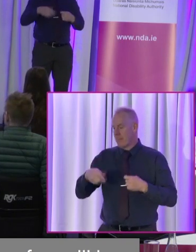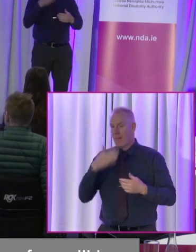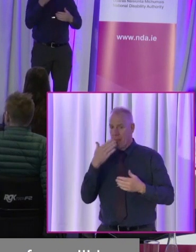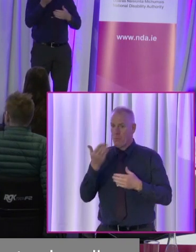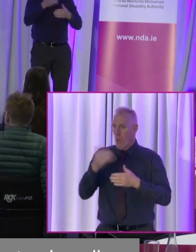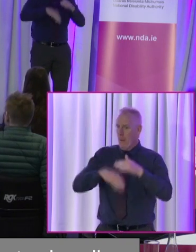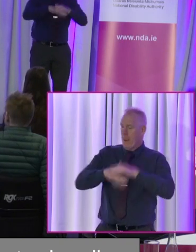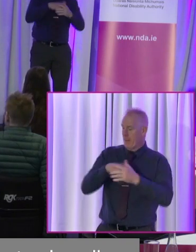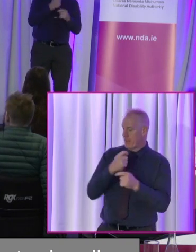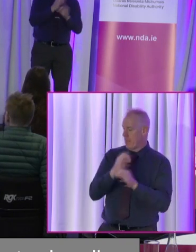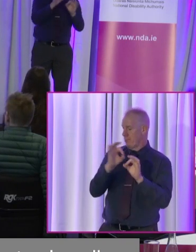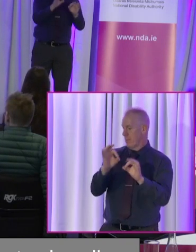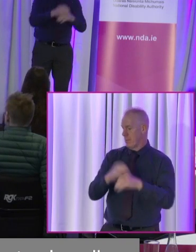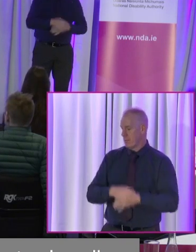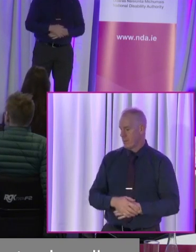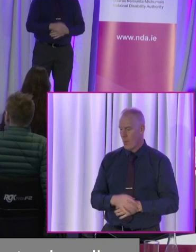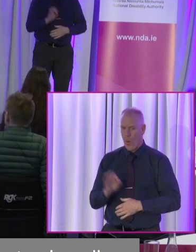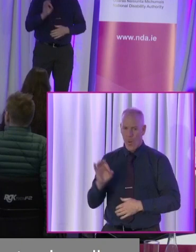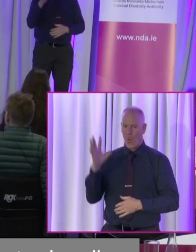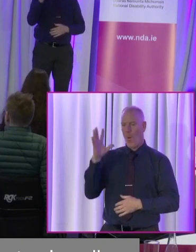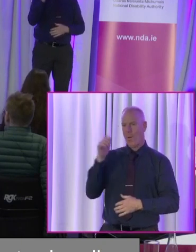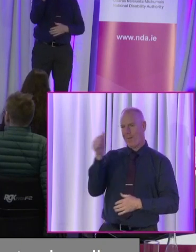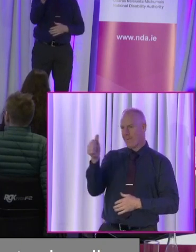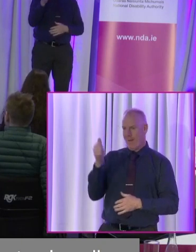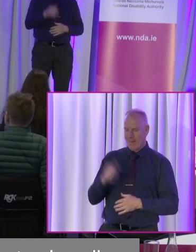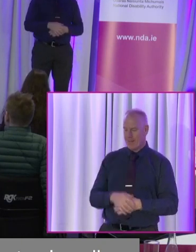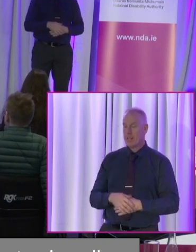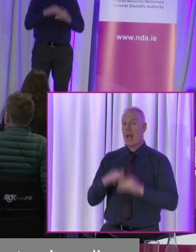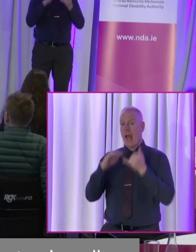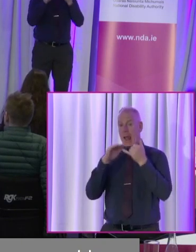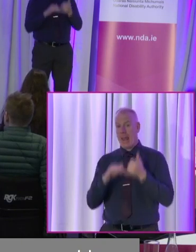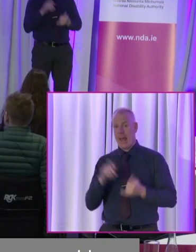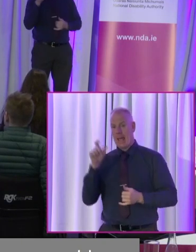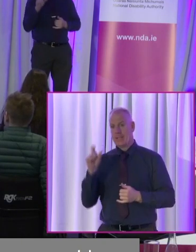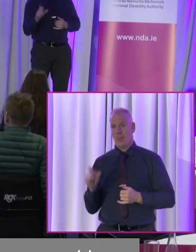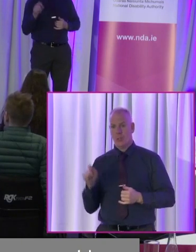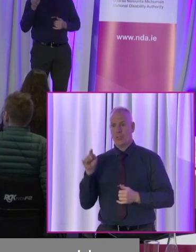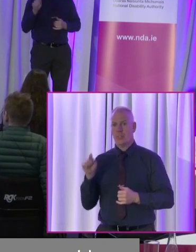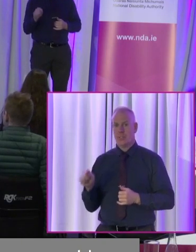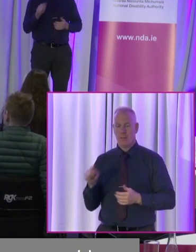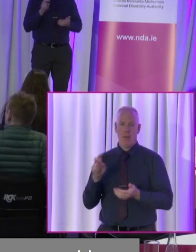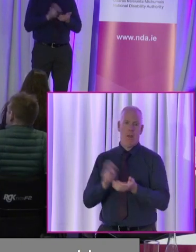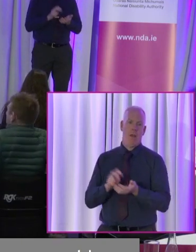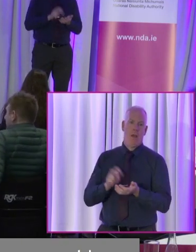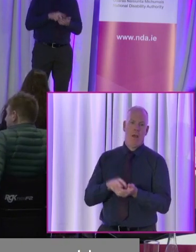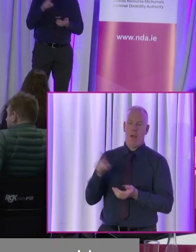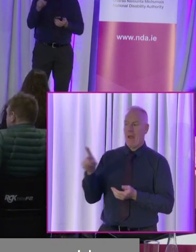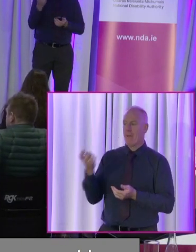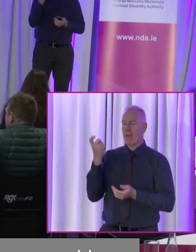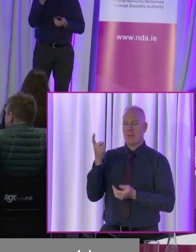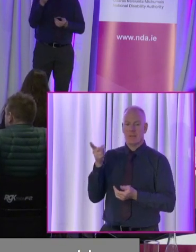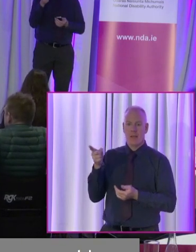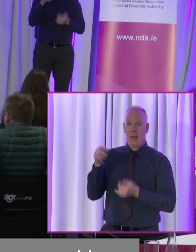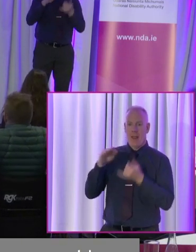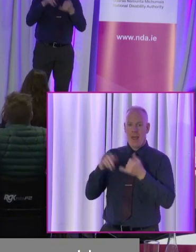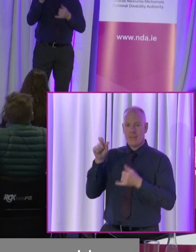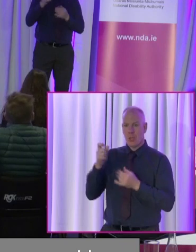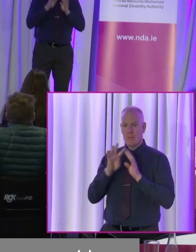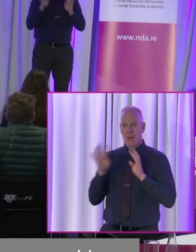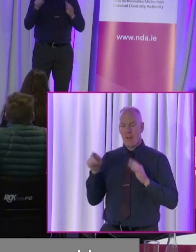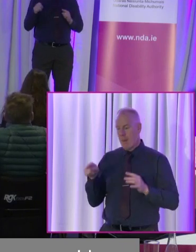within time, so gold star. Now, last but not no means least, delighted to invite our final speaker of this